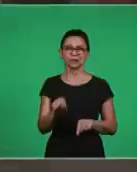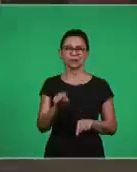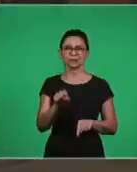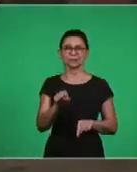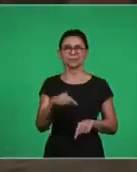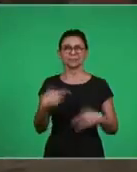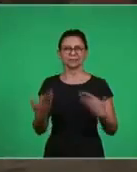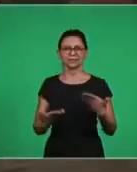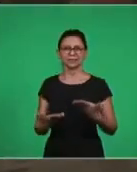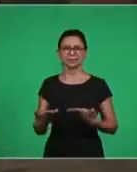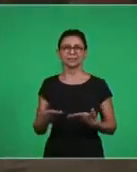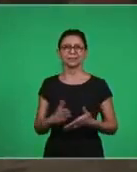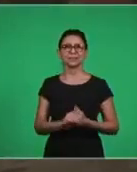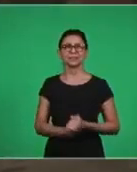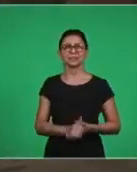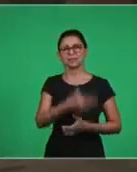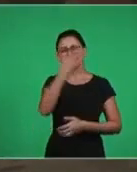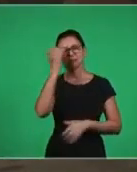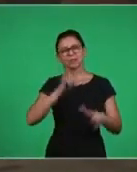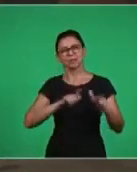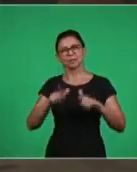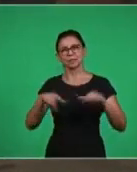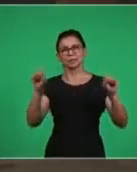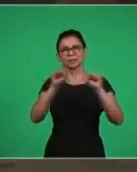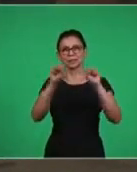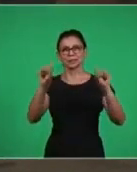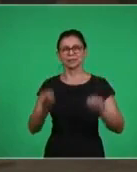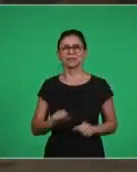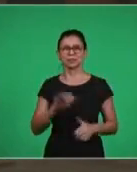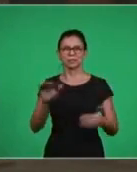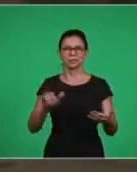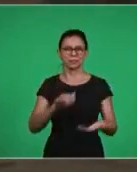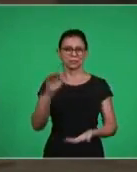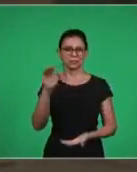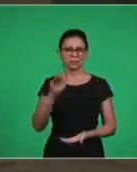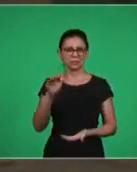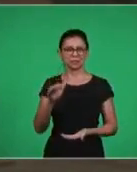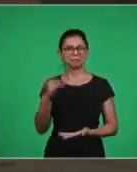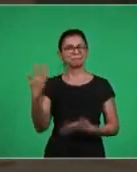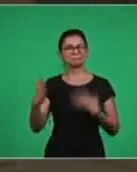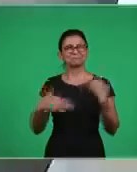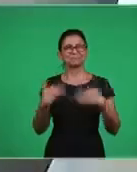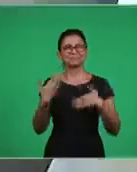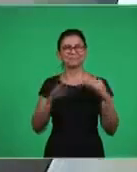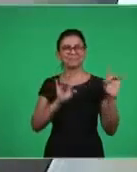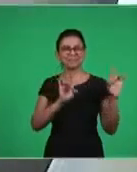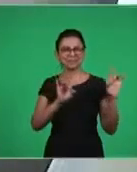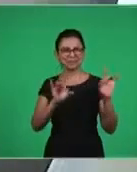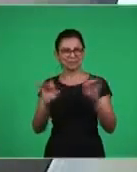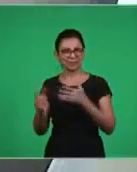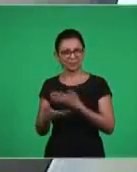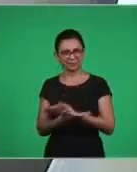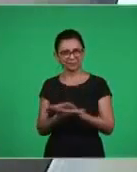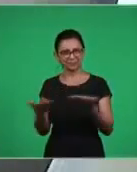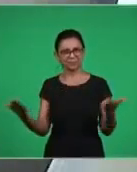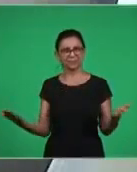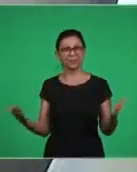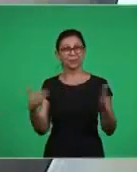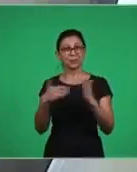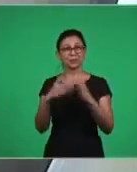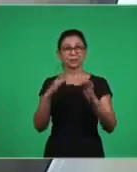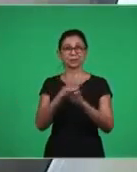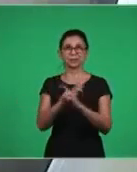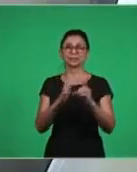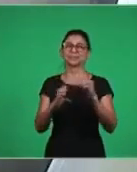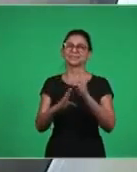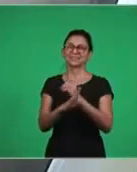workers of the Radio Manaí and also of the system of transmission via satellite. And it's a great joy for us,